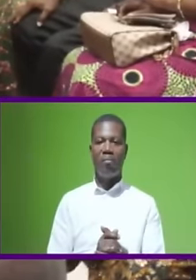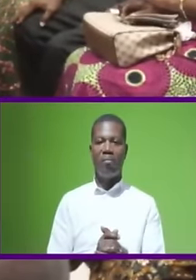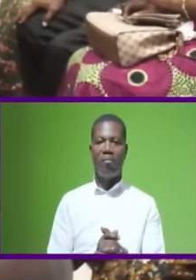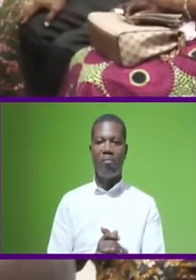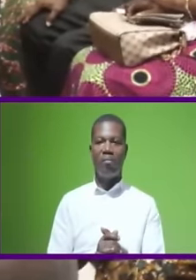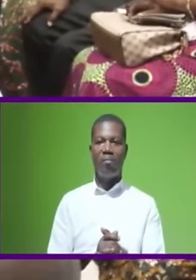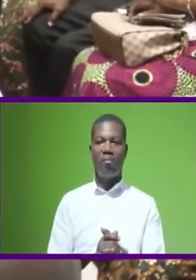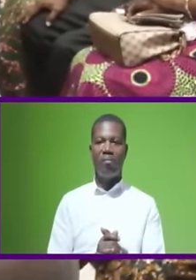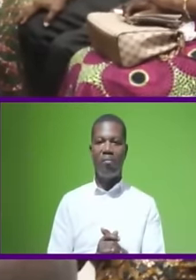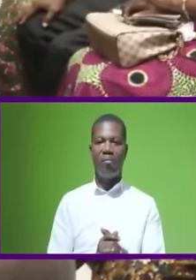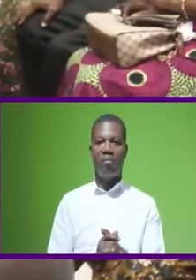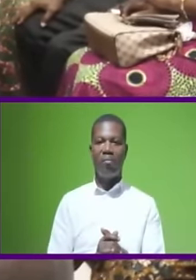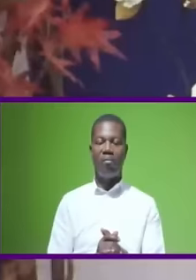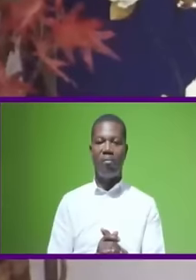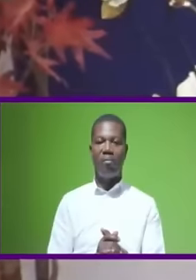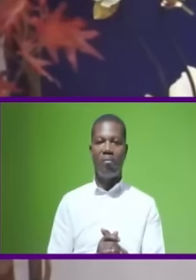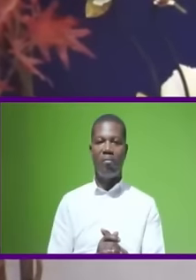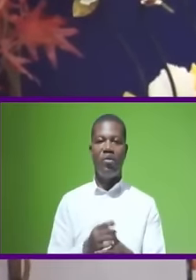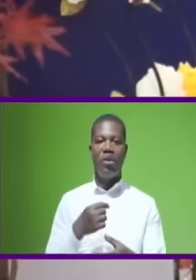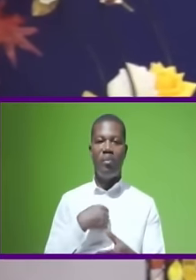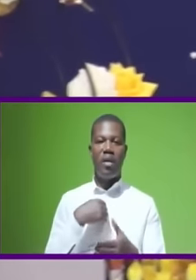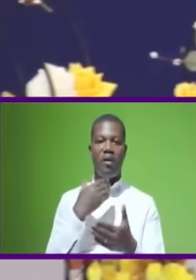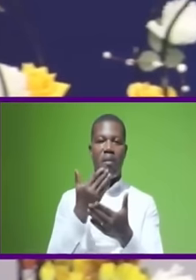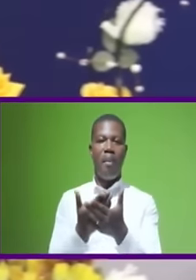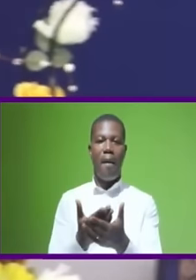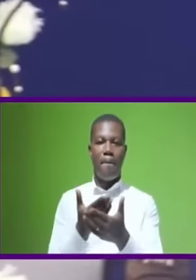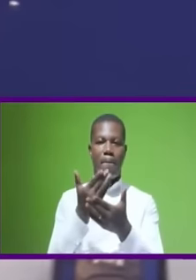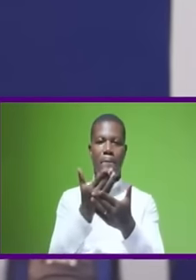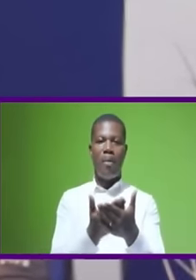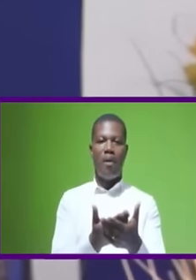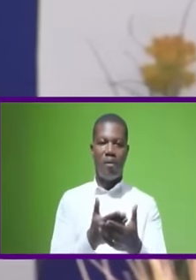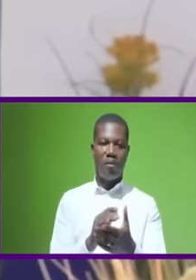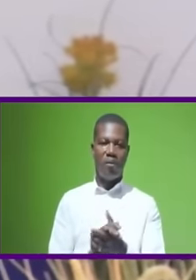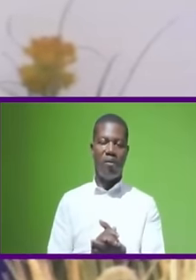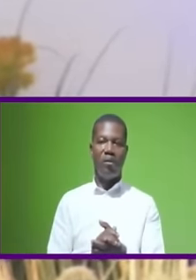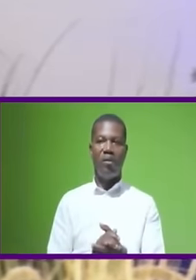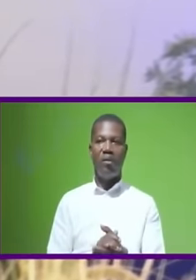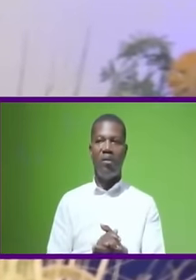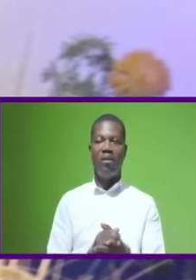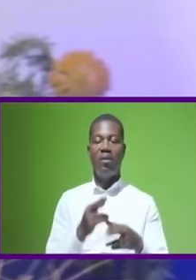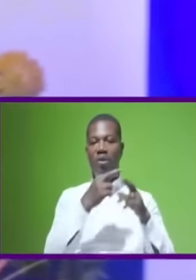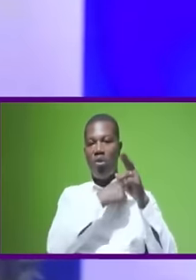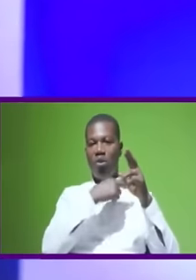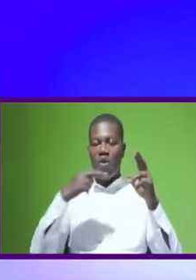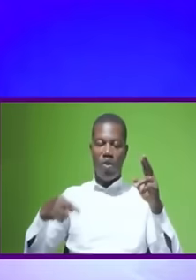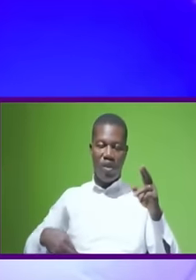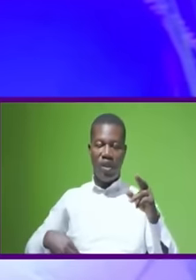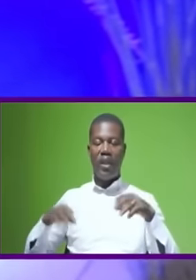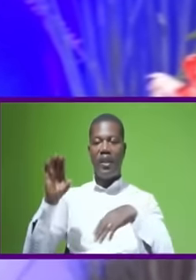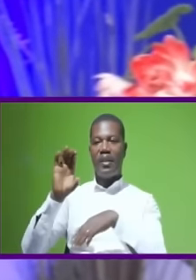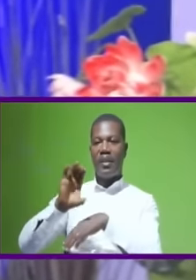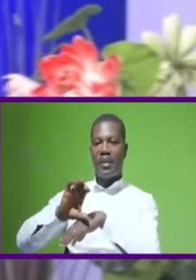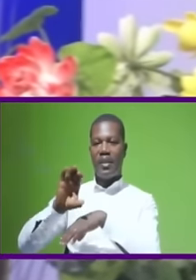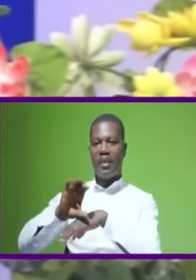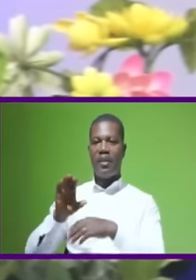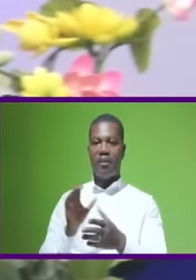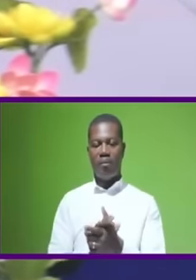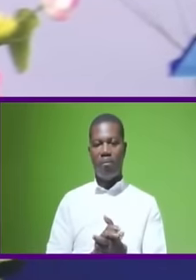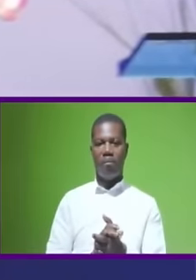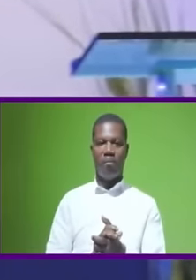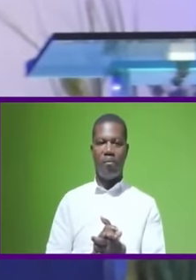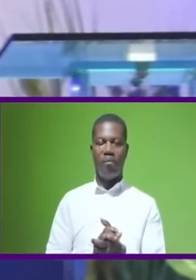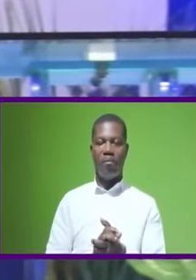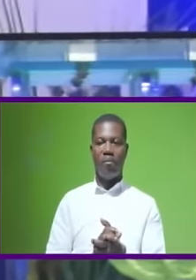struggle, but to no avail. Mesere, I will plead. Philadelphia asafono. With a